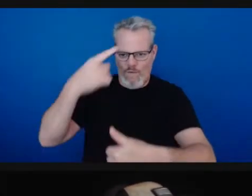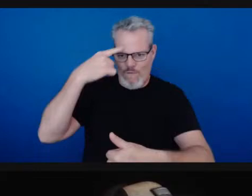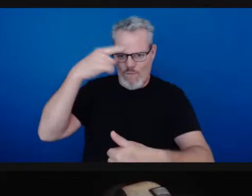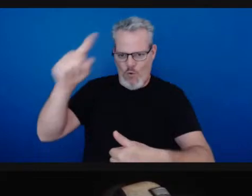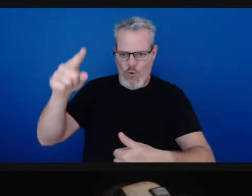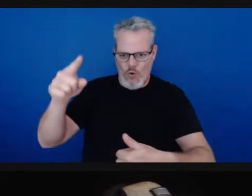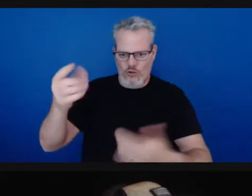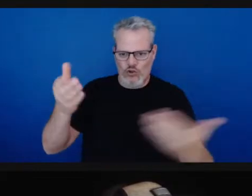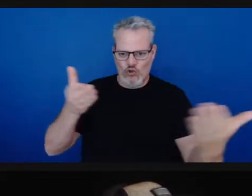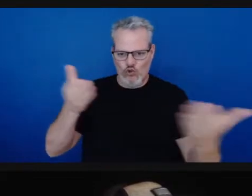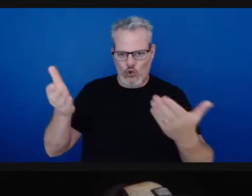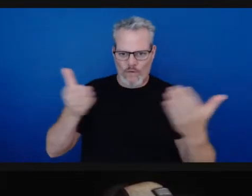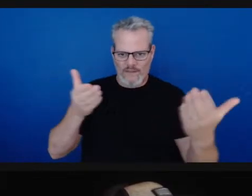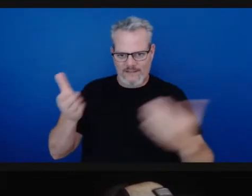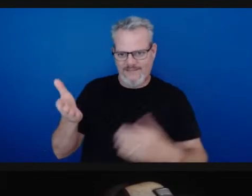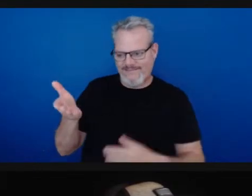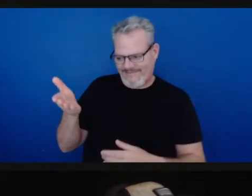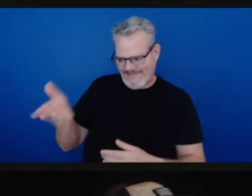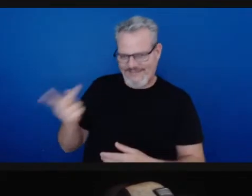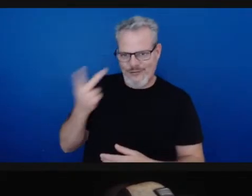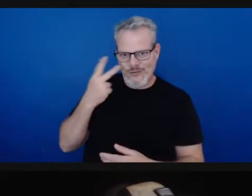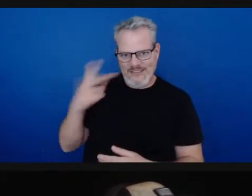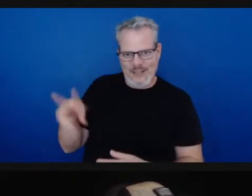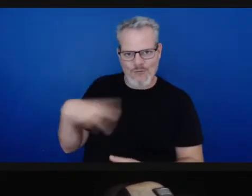in Washington, D.C.,